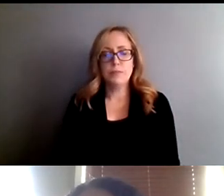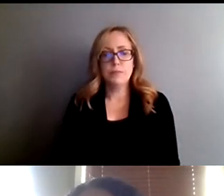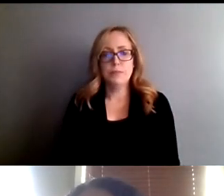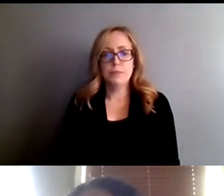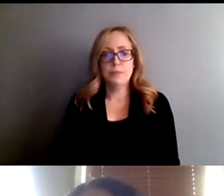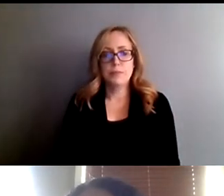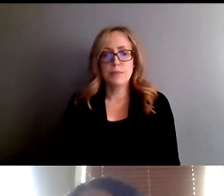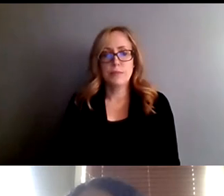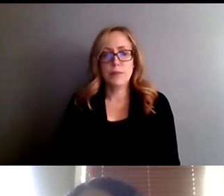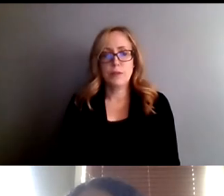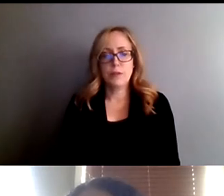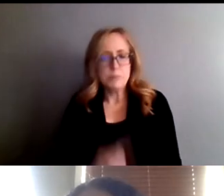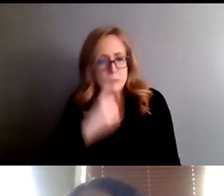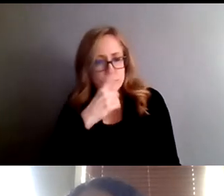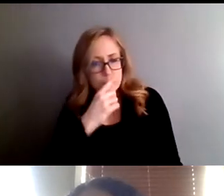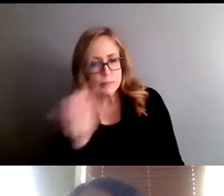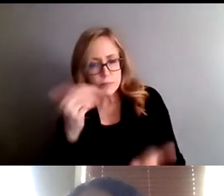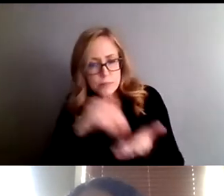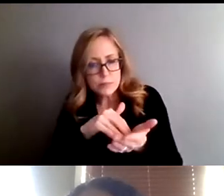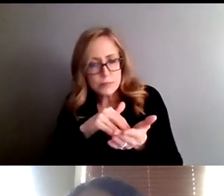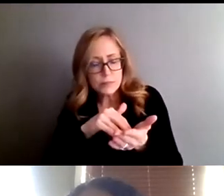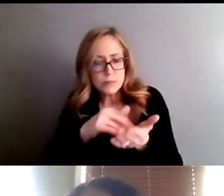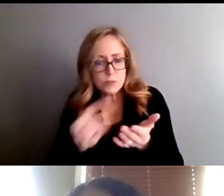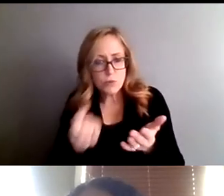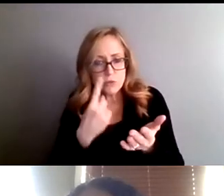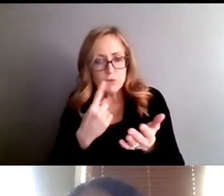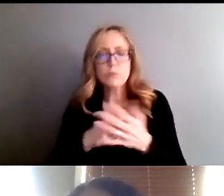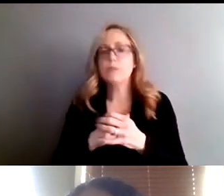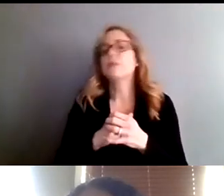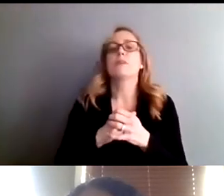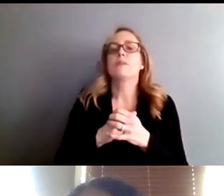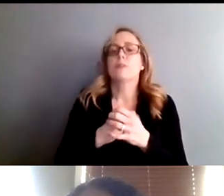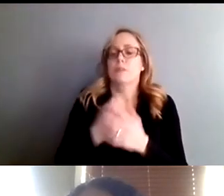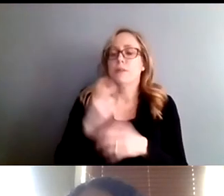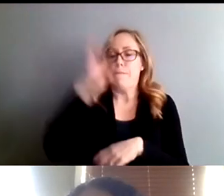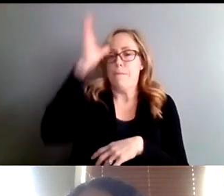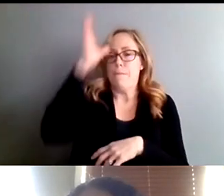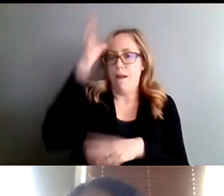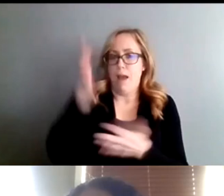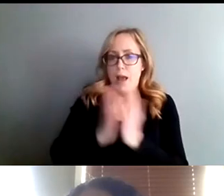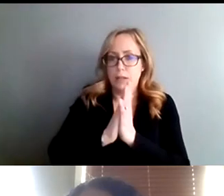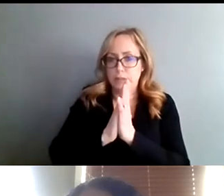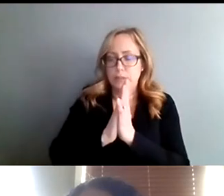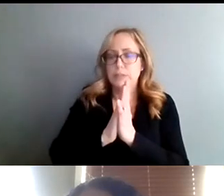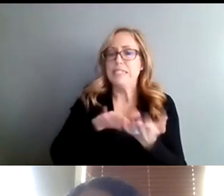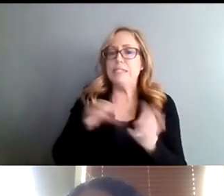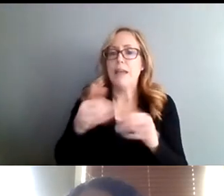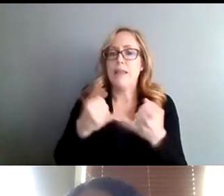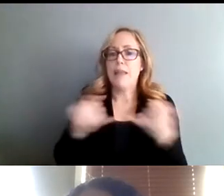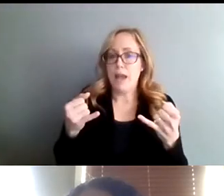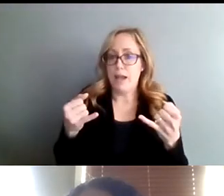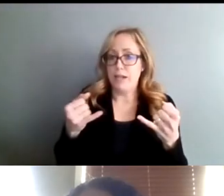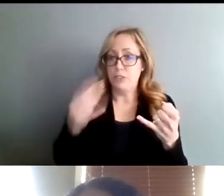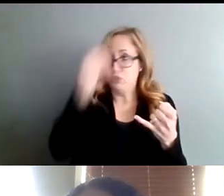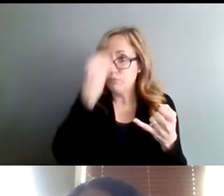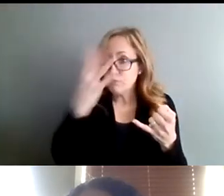Say the question again, Jeffrey. Sure. This parent was wondering what the deadline was for informing the